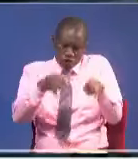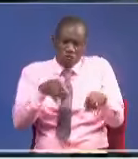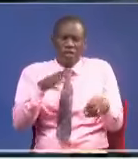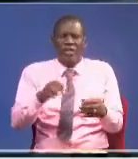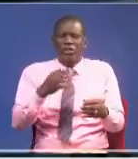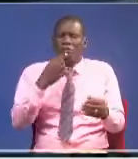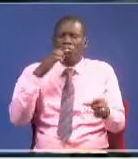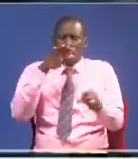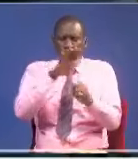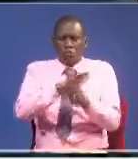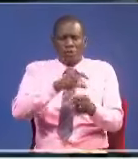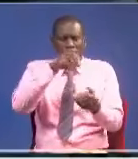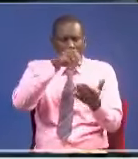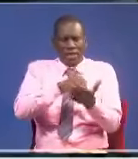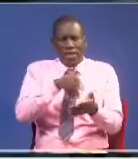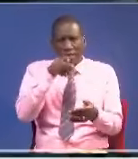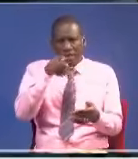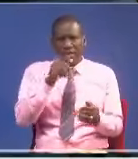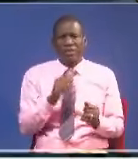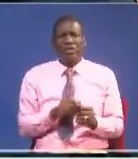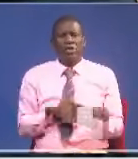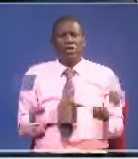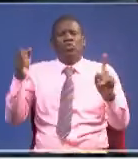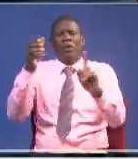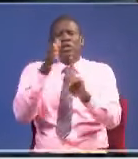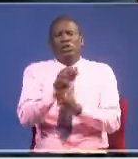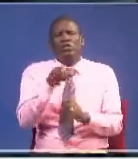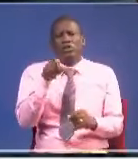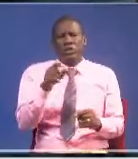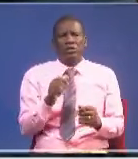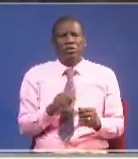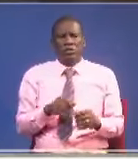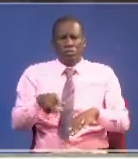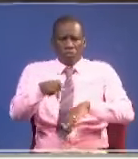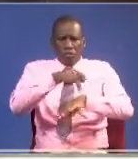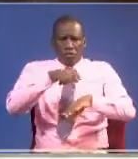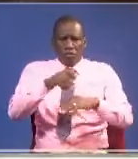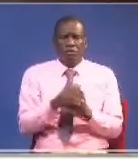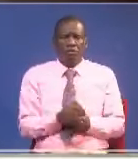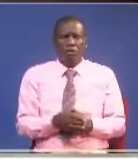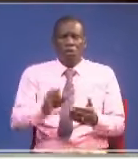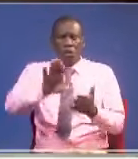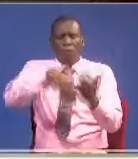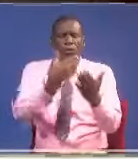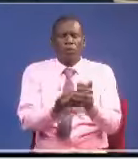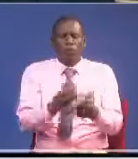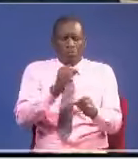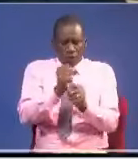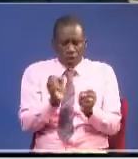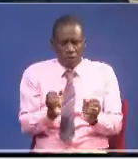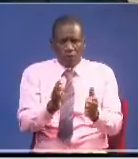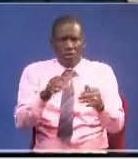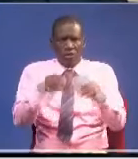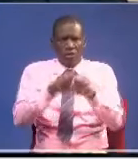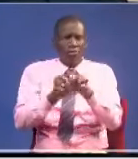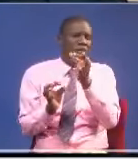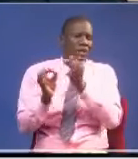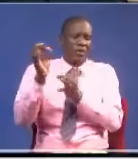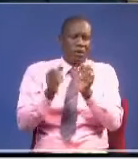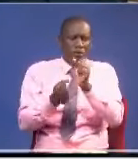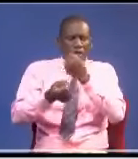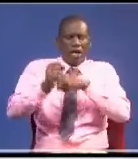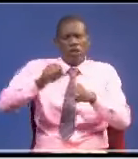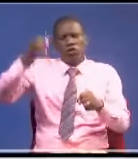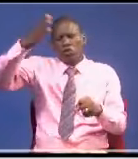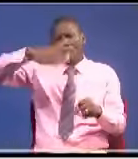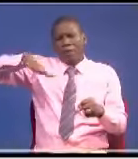vows on this pledge to realize this principle. The proposals by the task force will still depend on the